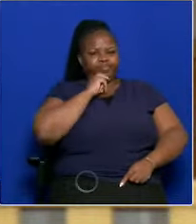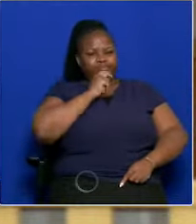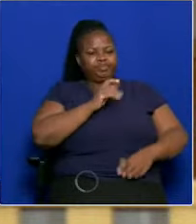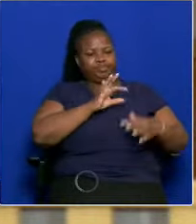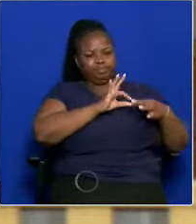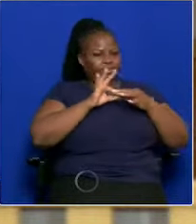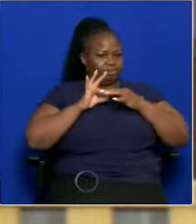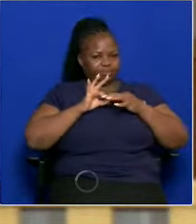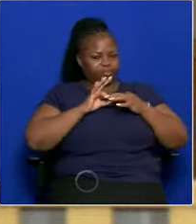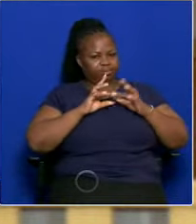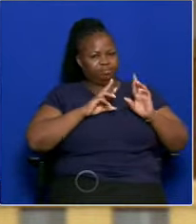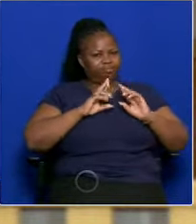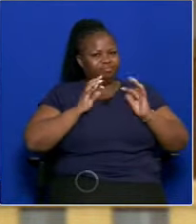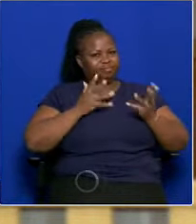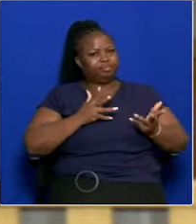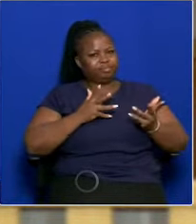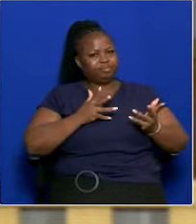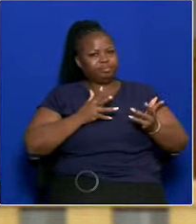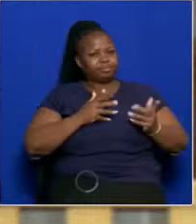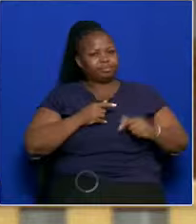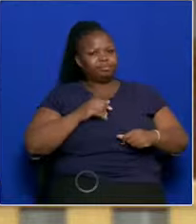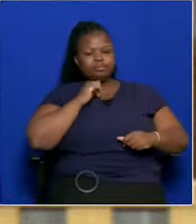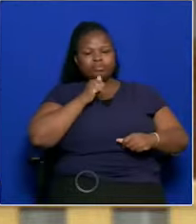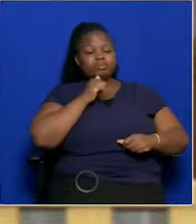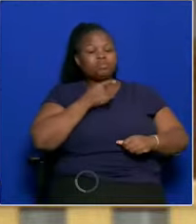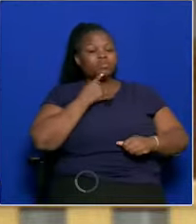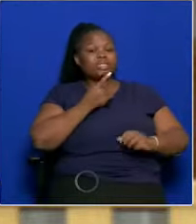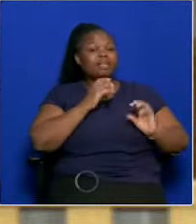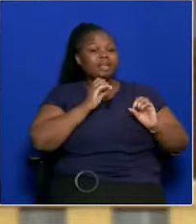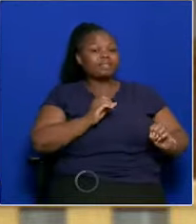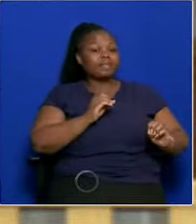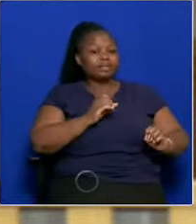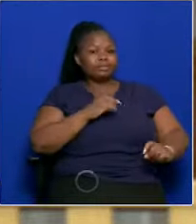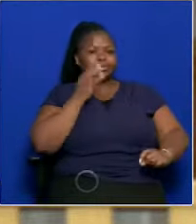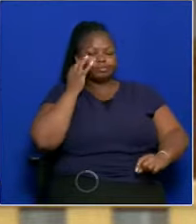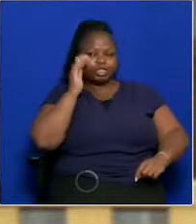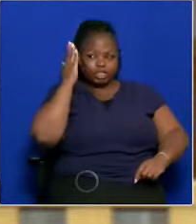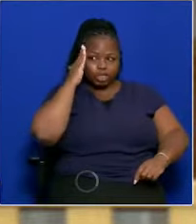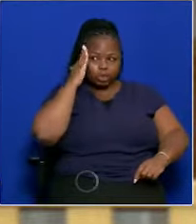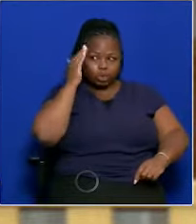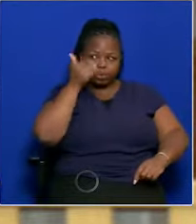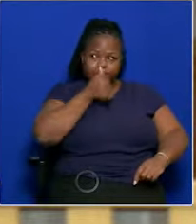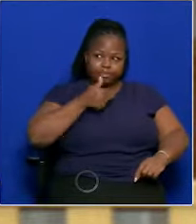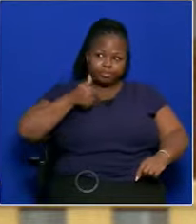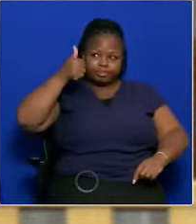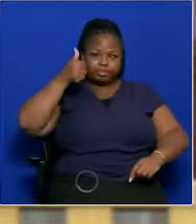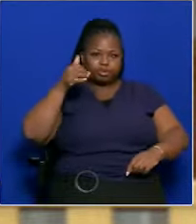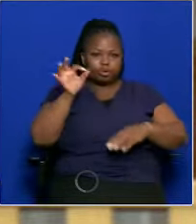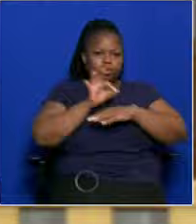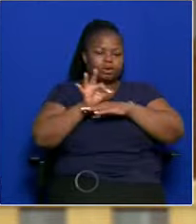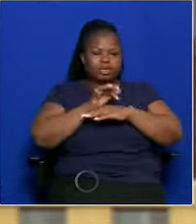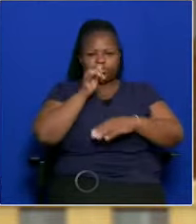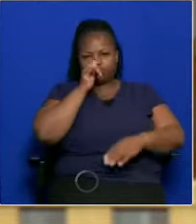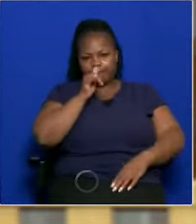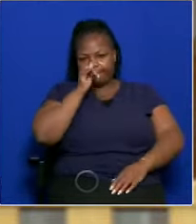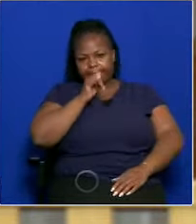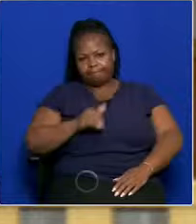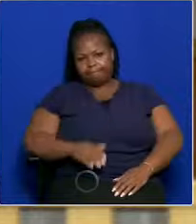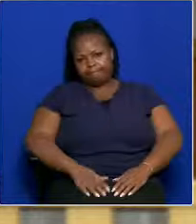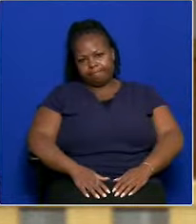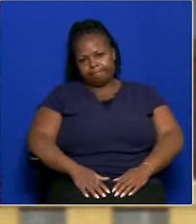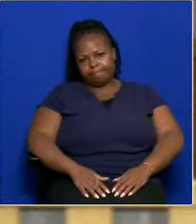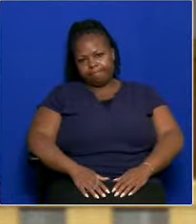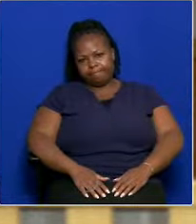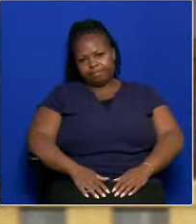didn't say anything to him, to form the impression that he knows the head of organized crime, who has this